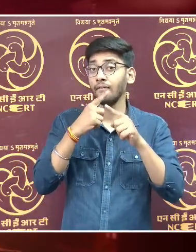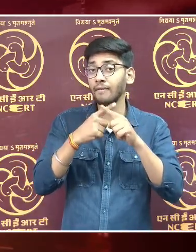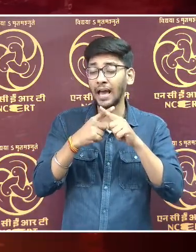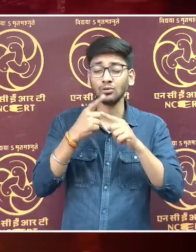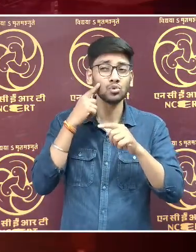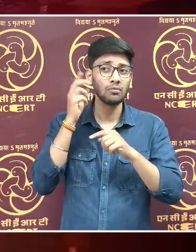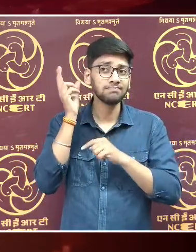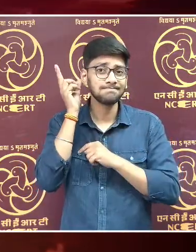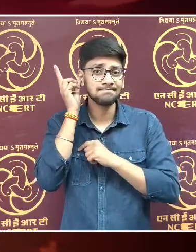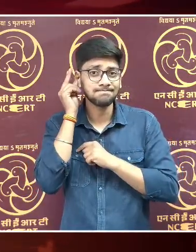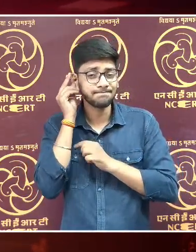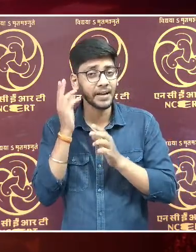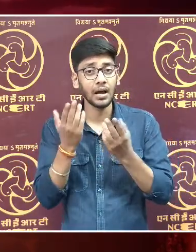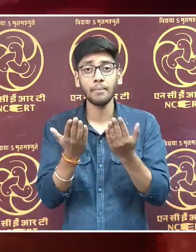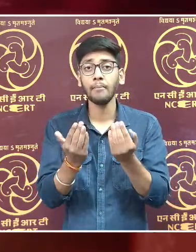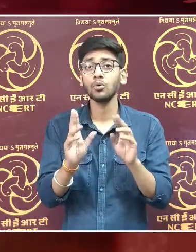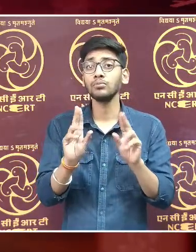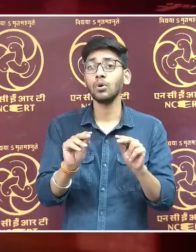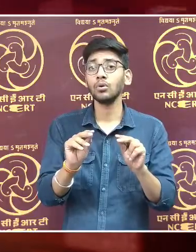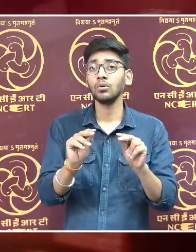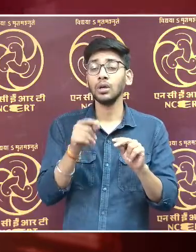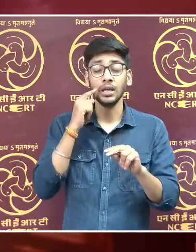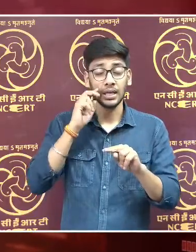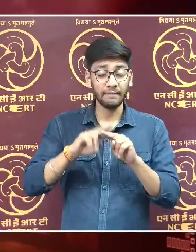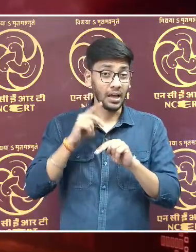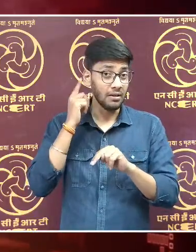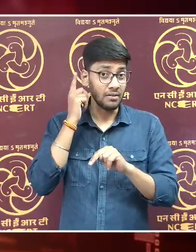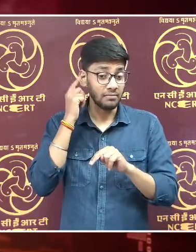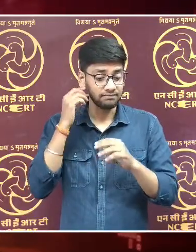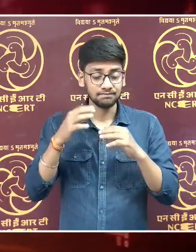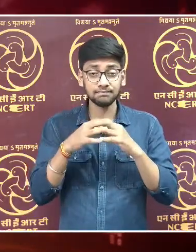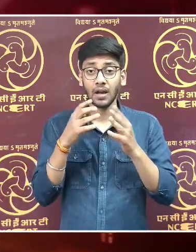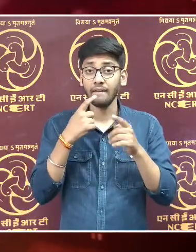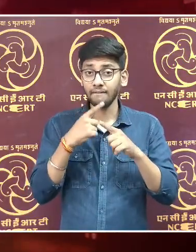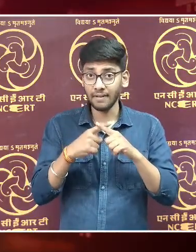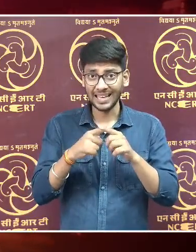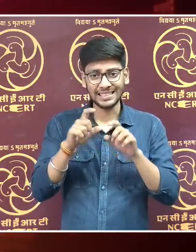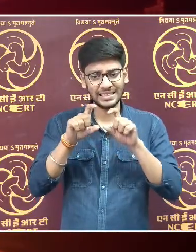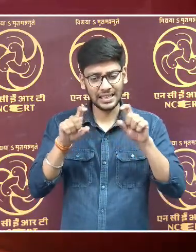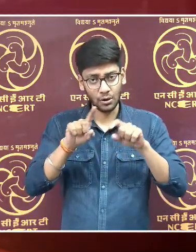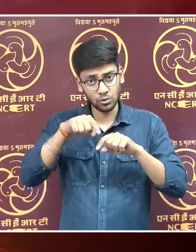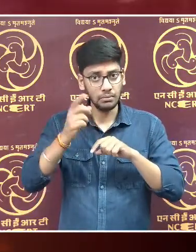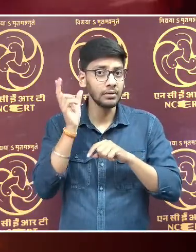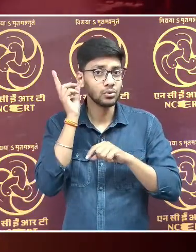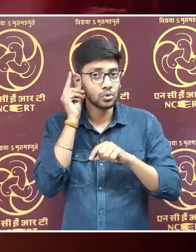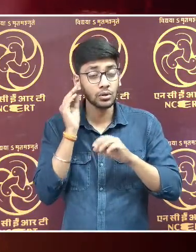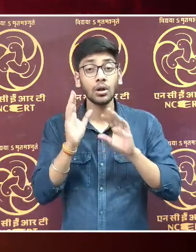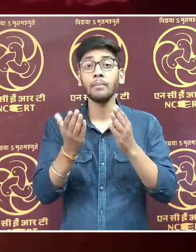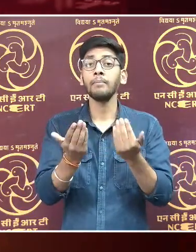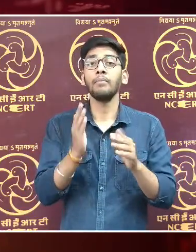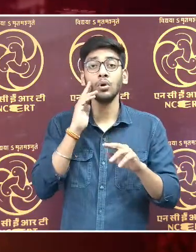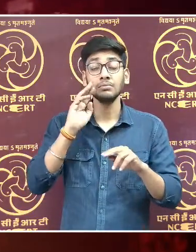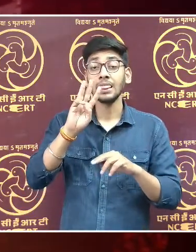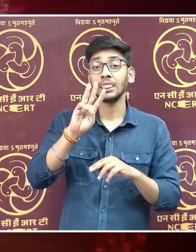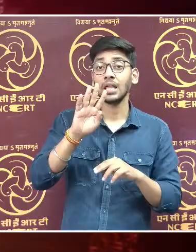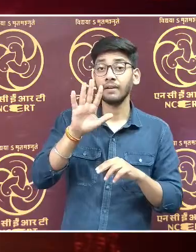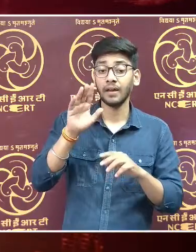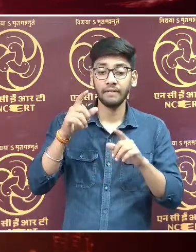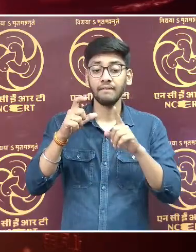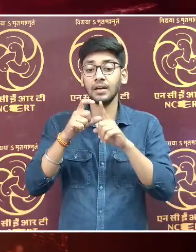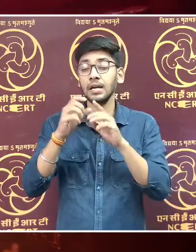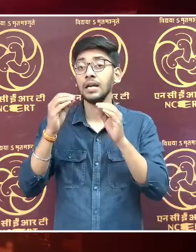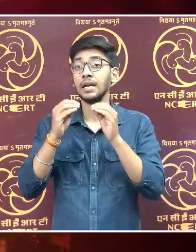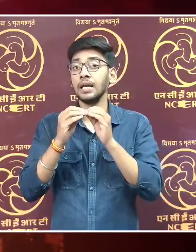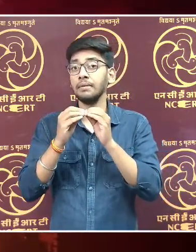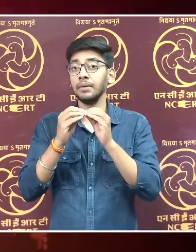you, this is very common in school going children, what we have observed. I think most of us would have